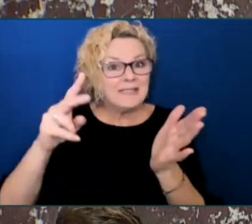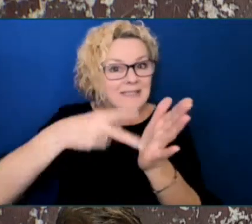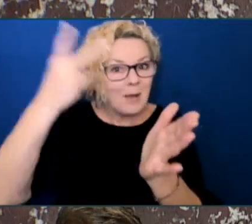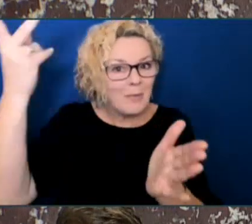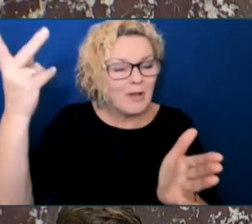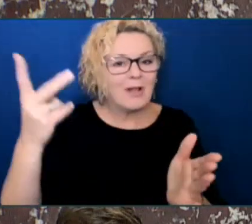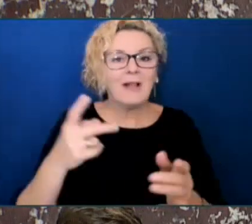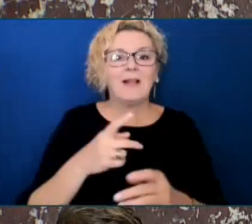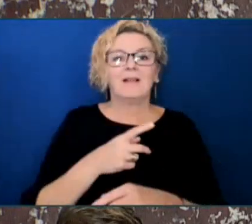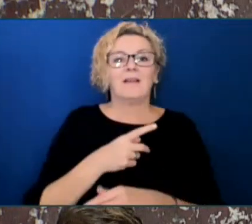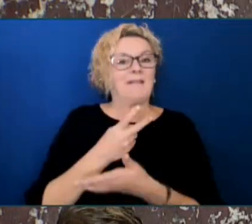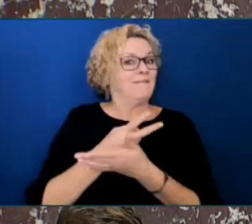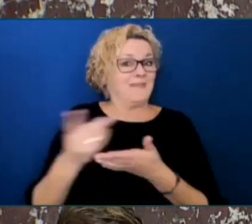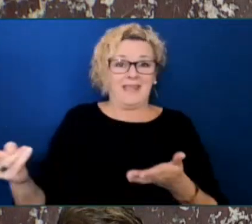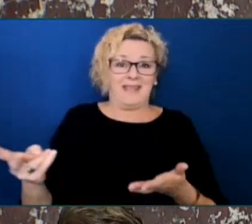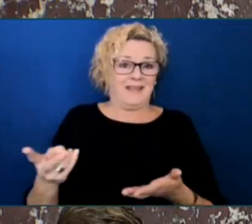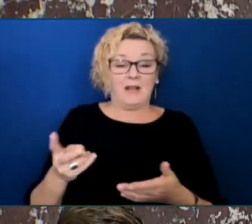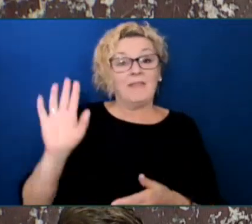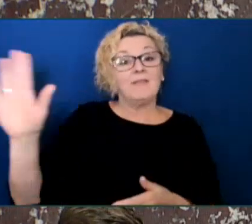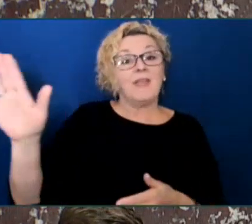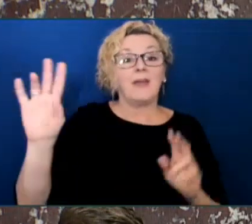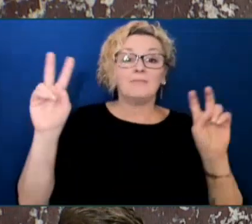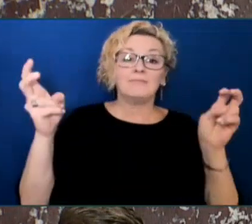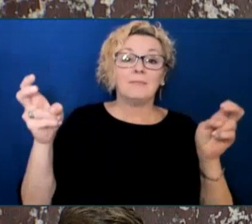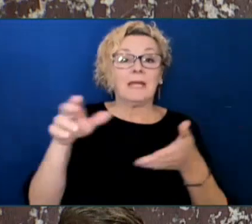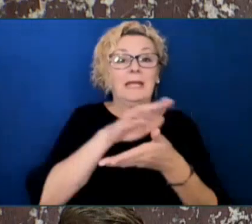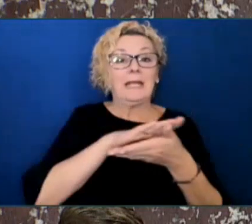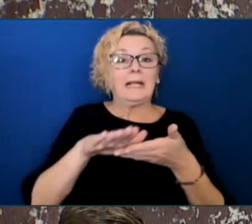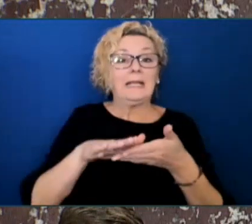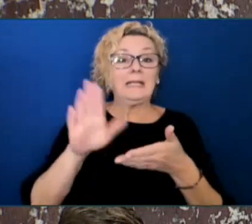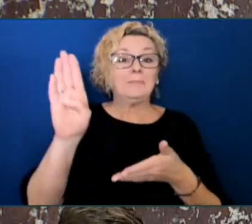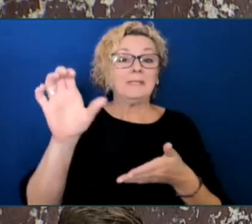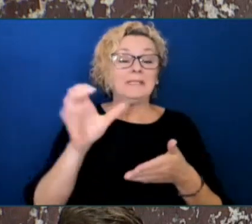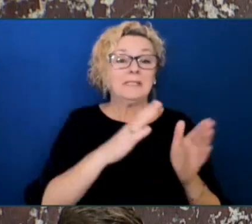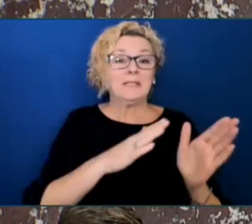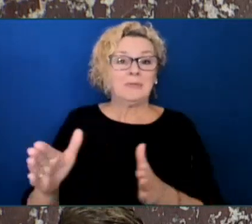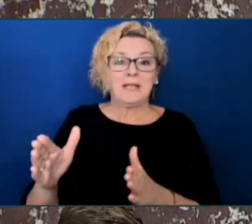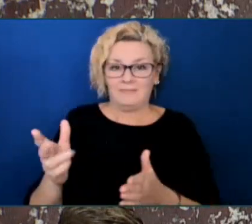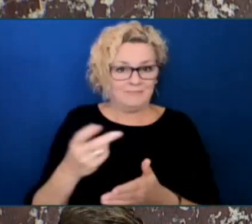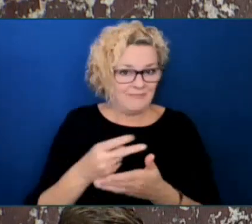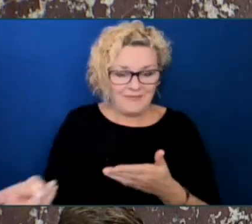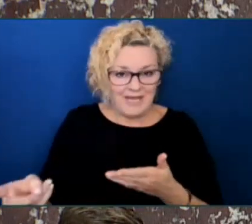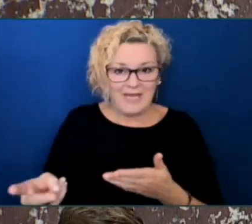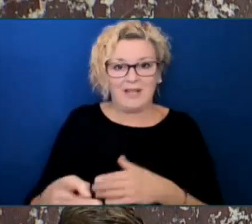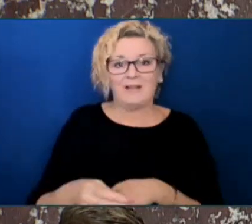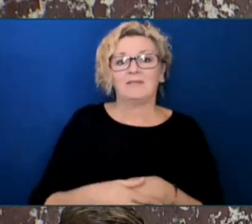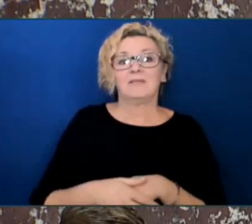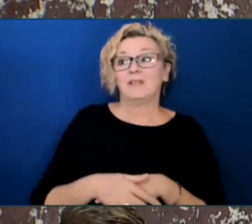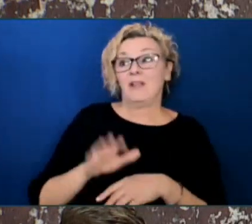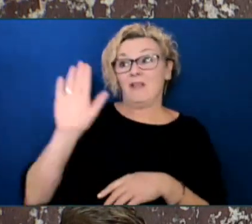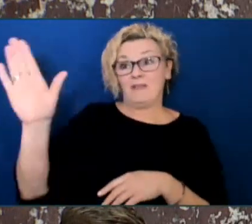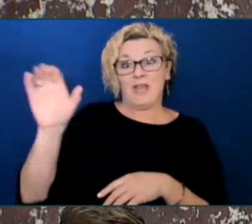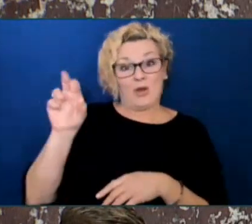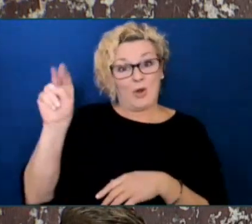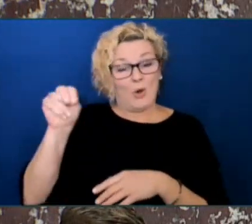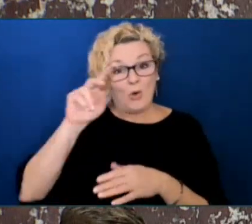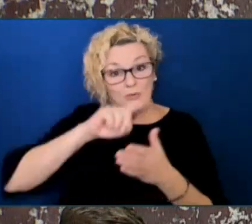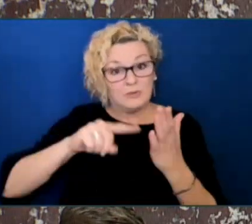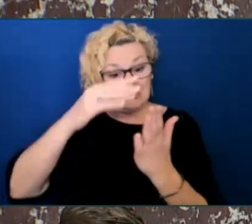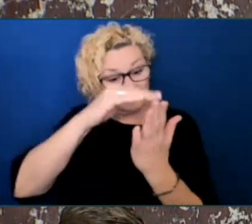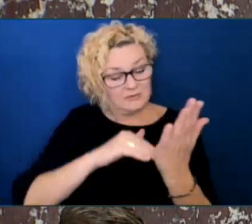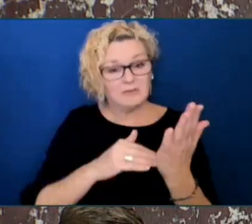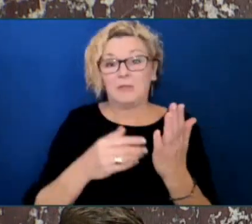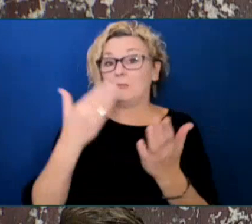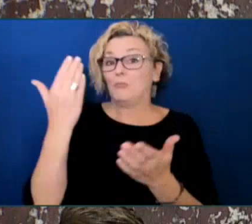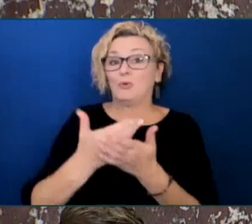Clean BC scheme, by their own documents, has shown will plunge BC straight into a recession, cutting